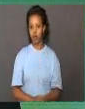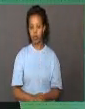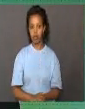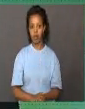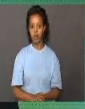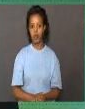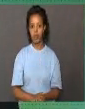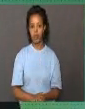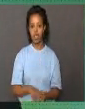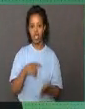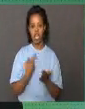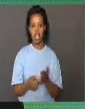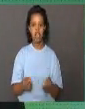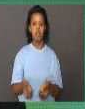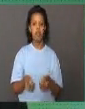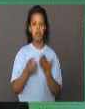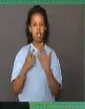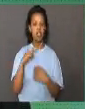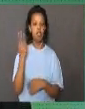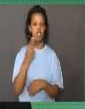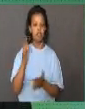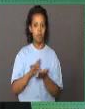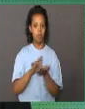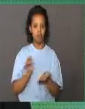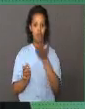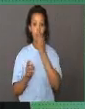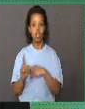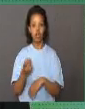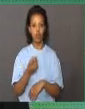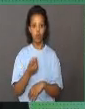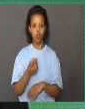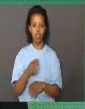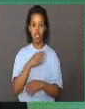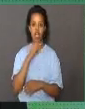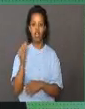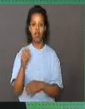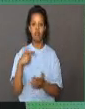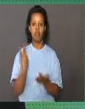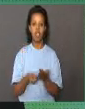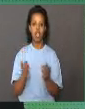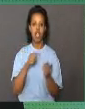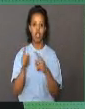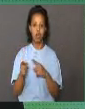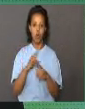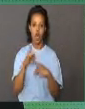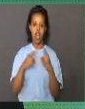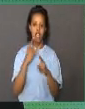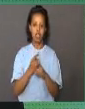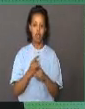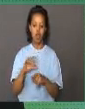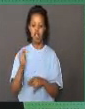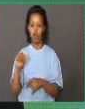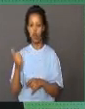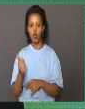It is a commonly used drug, and it led to the development of many